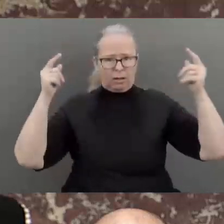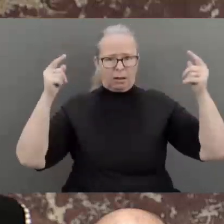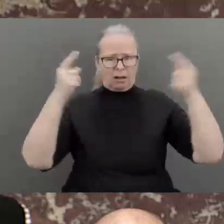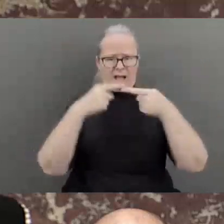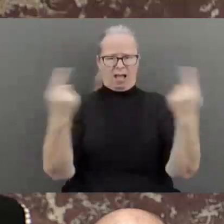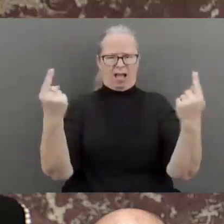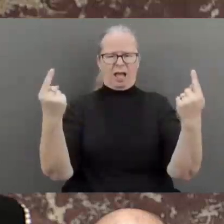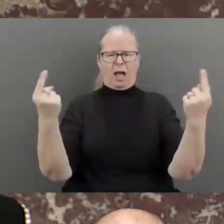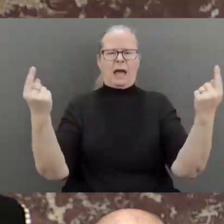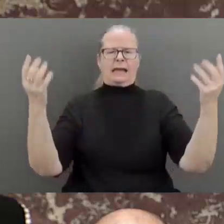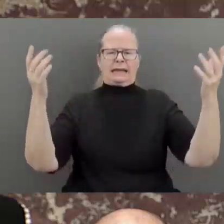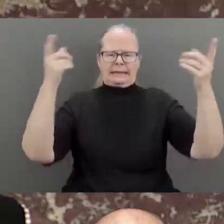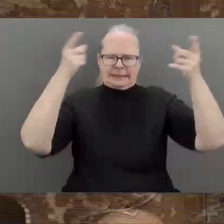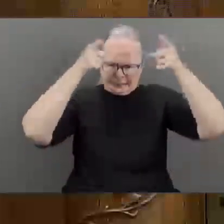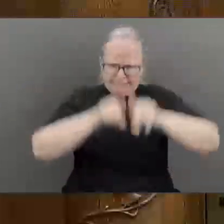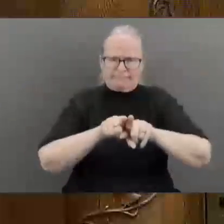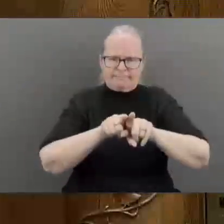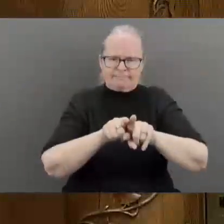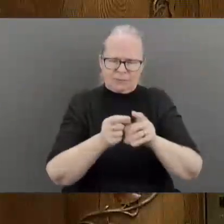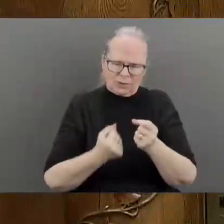save lives?